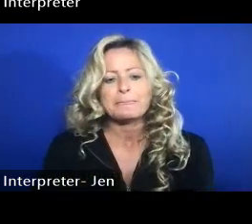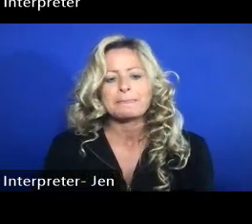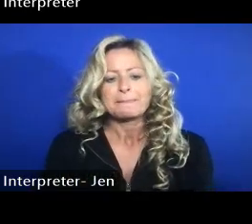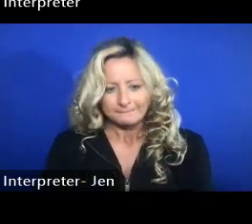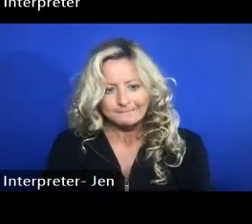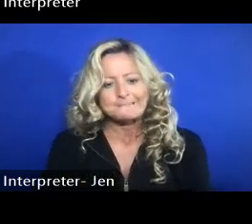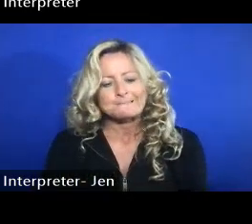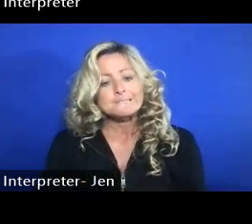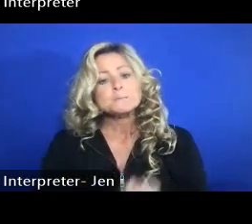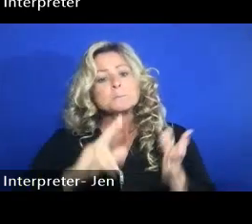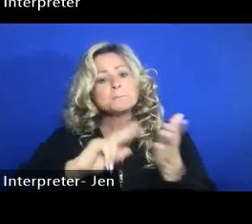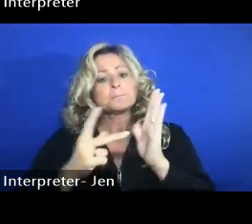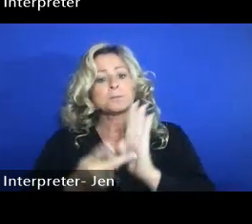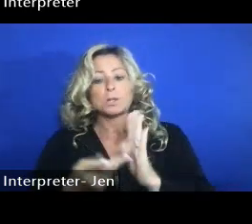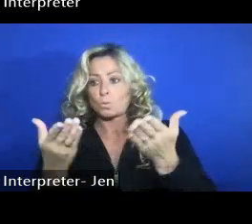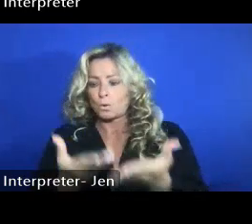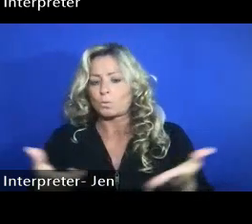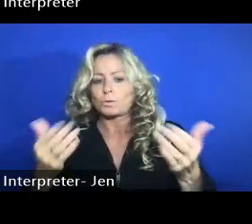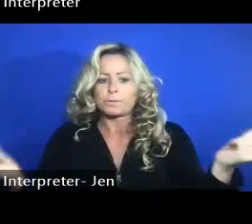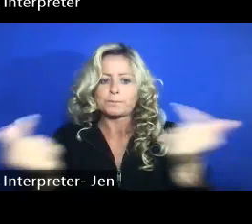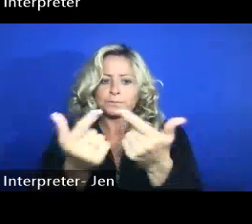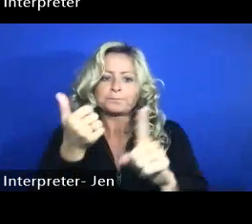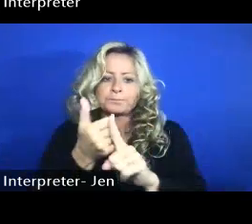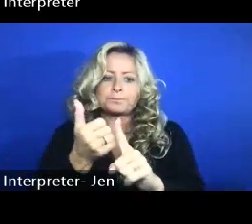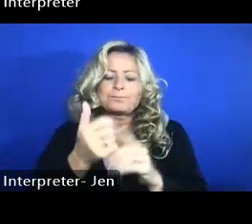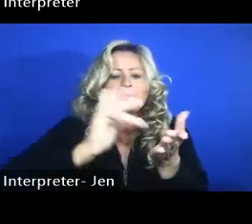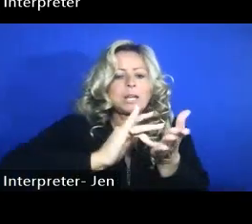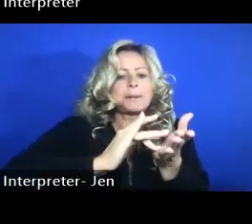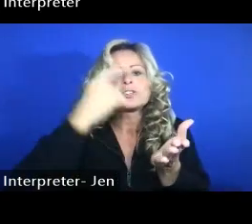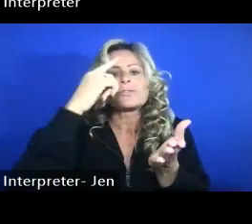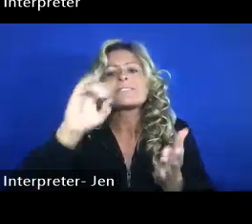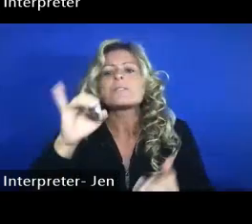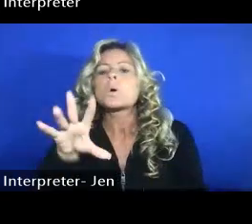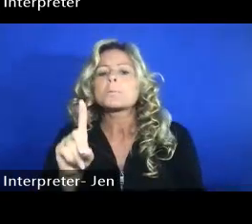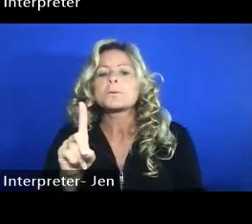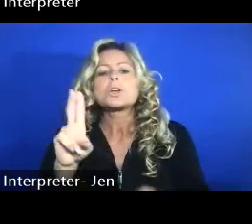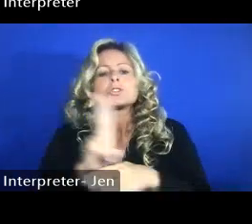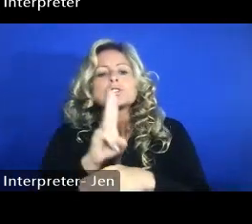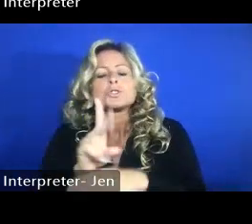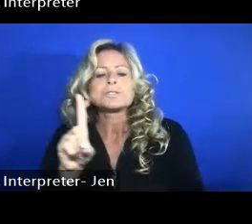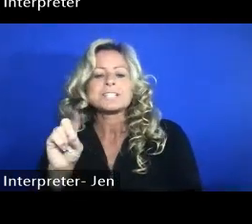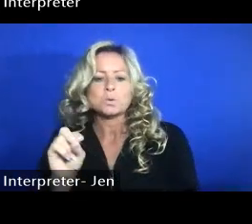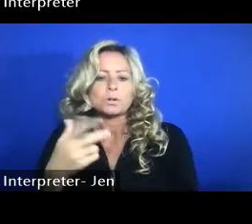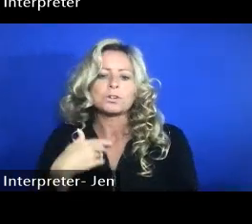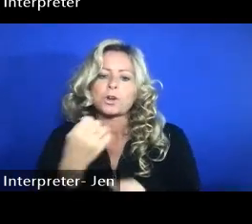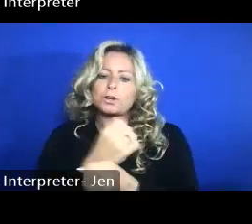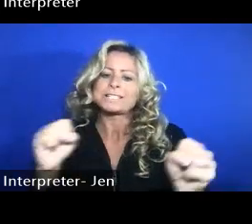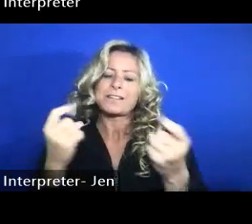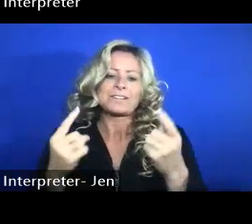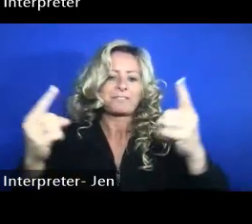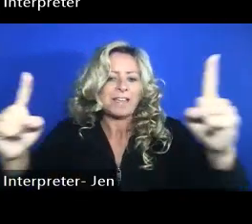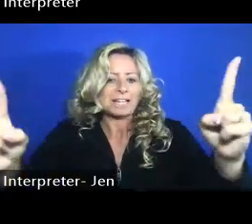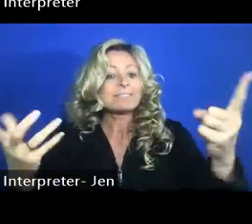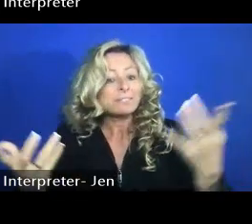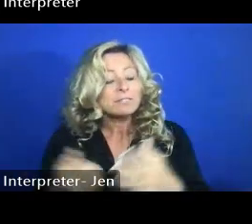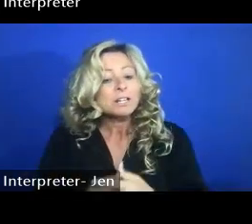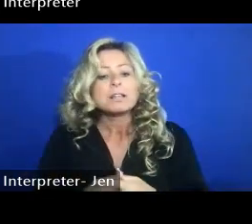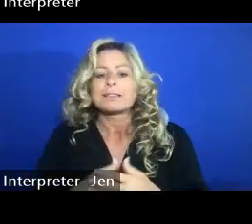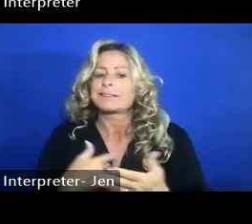So the purpose, while we're all here, so medications for opioid use disorder are safe and effective. This